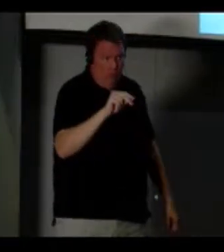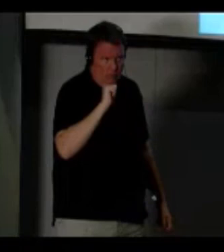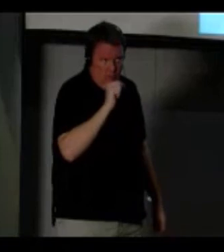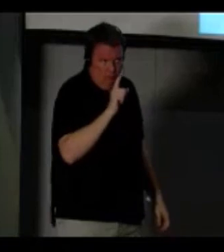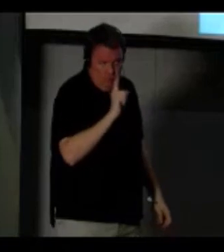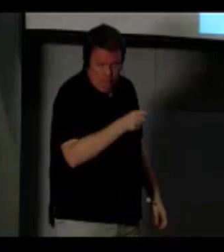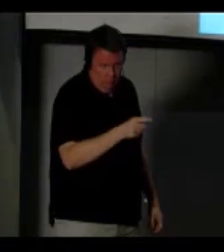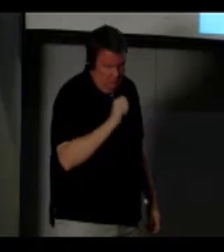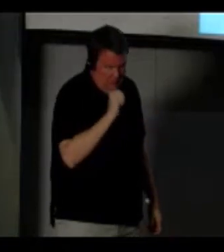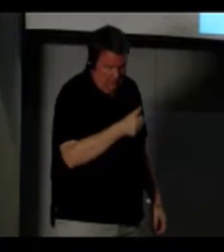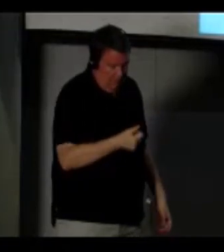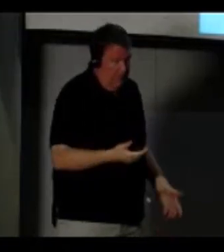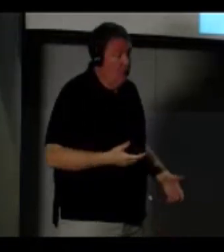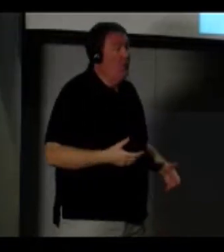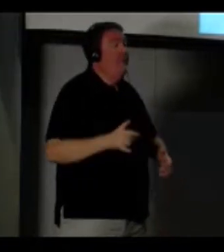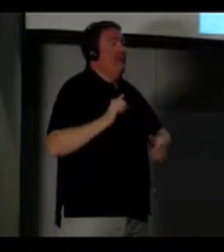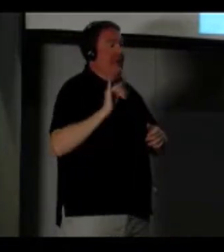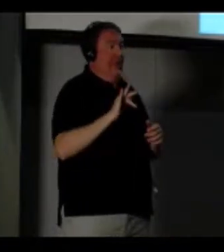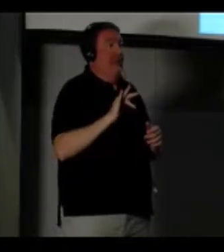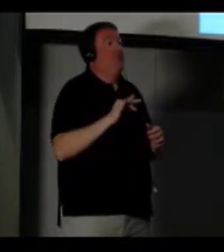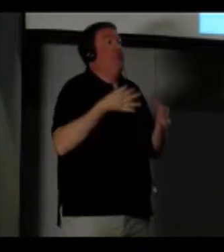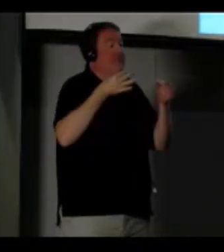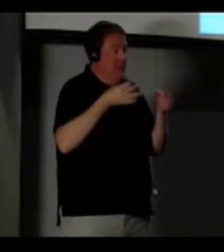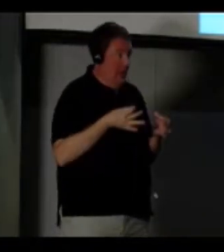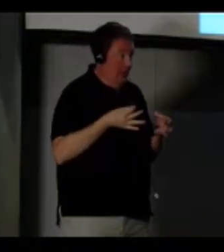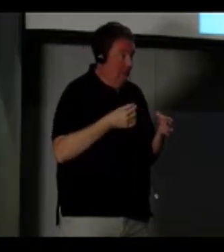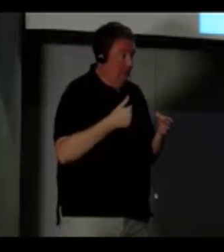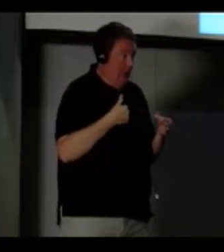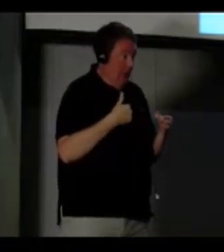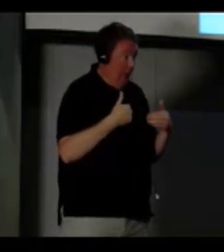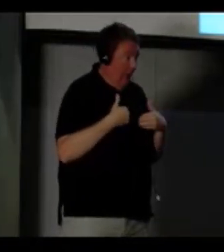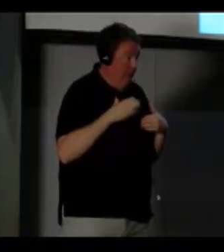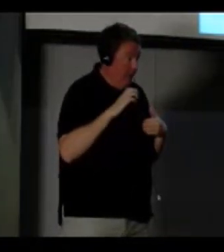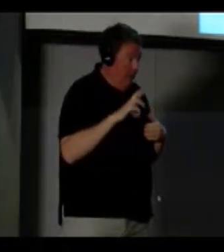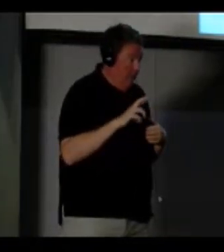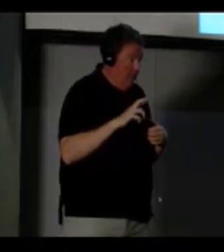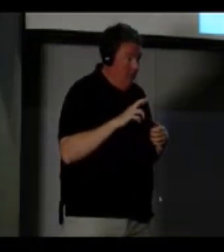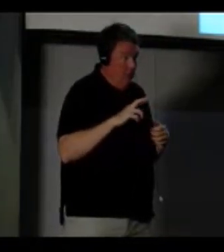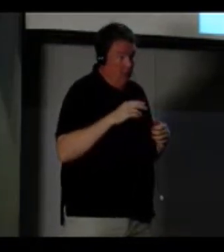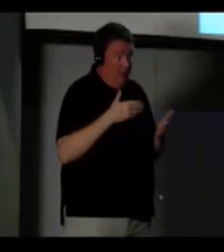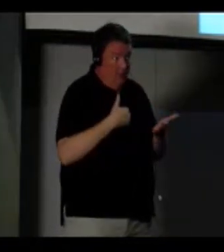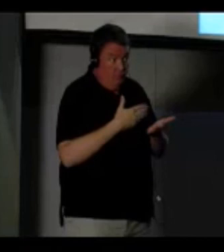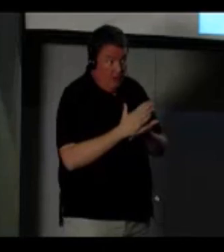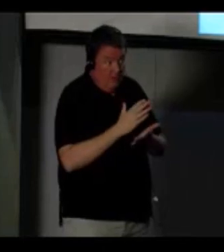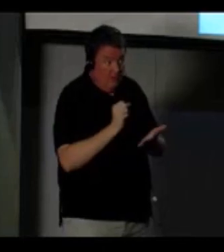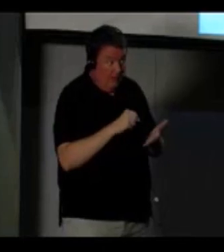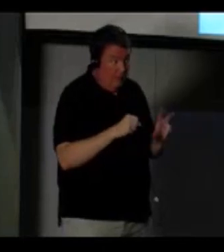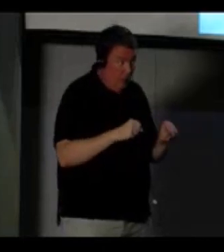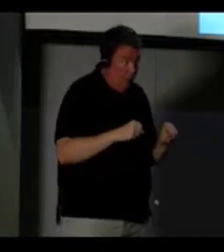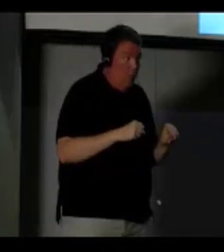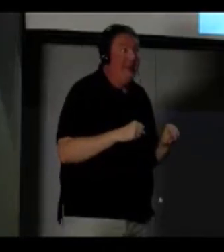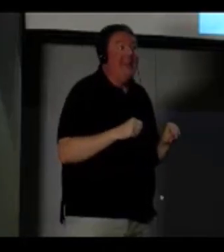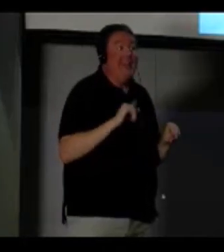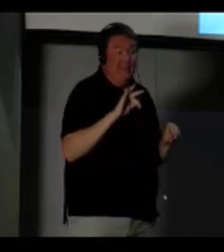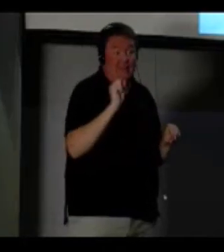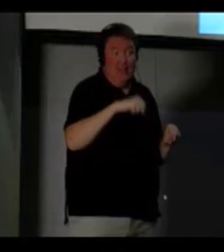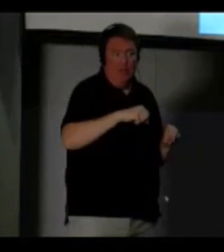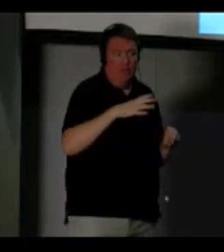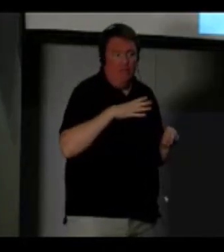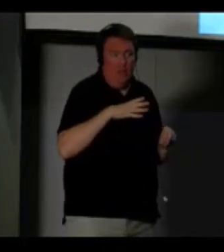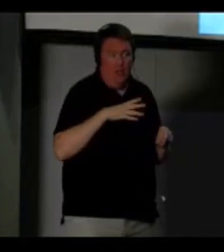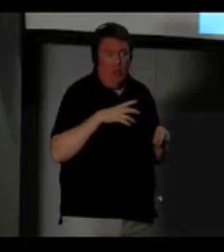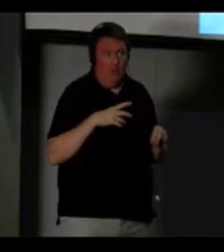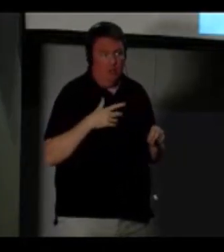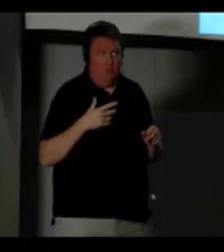you decide, do you own the rights? If not, do you know who does? And if somebody else does, do you have permission